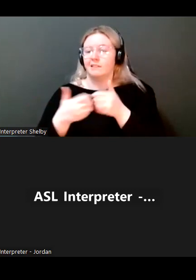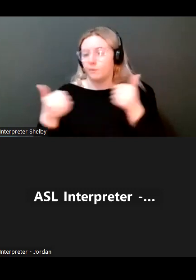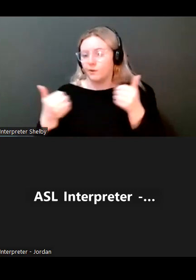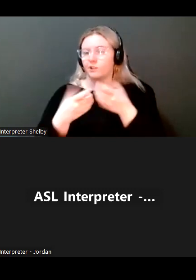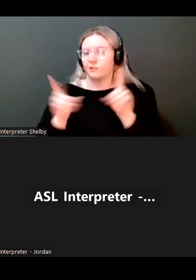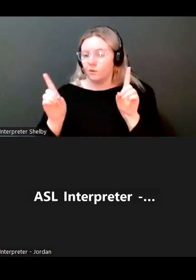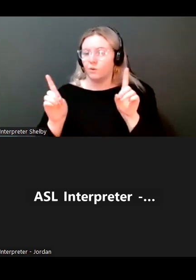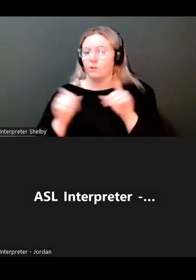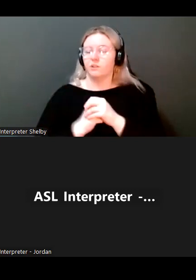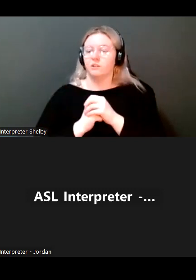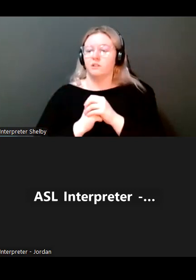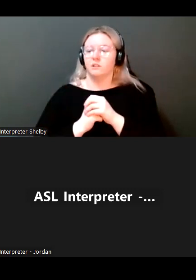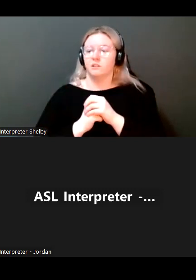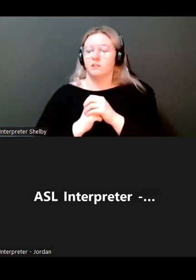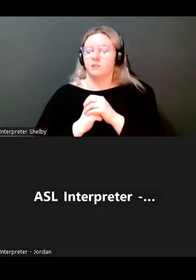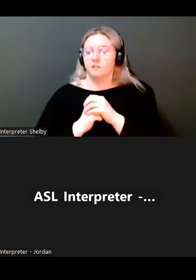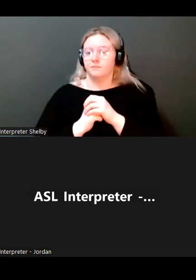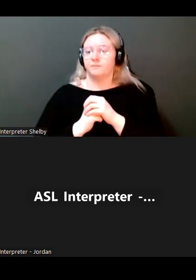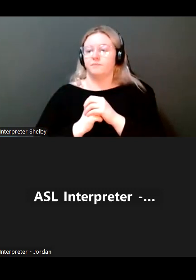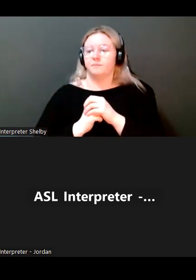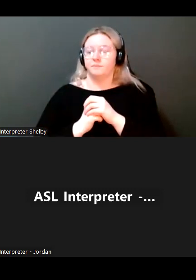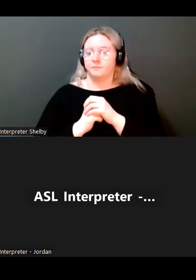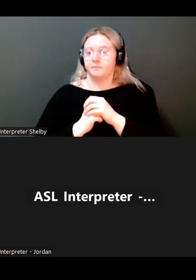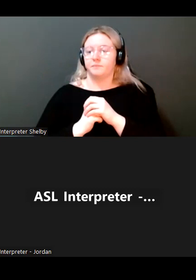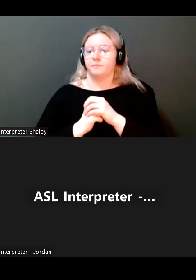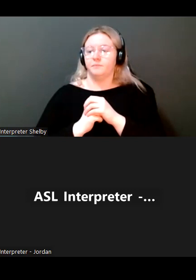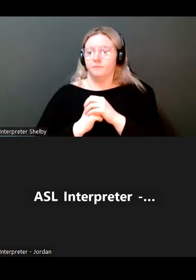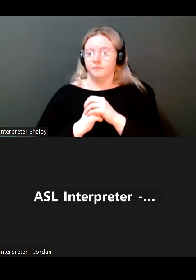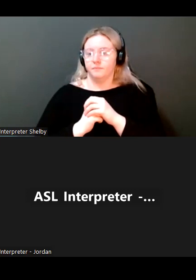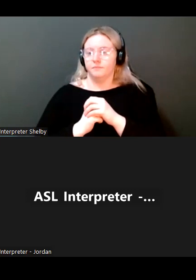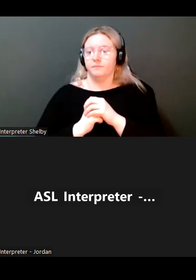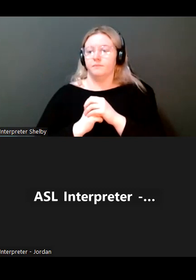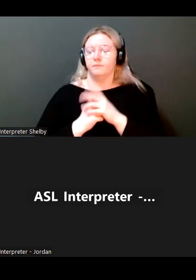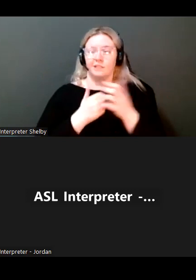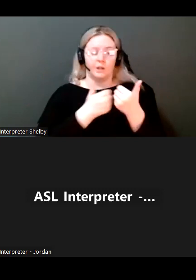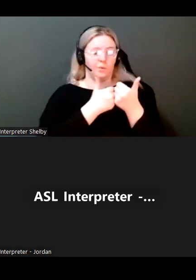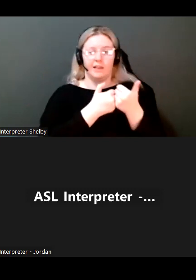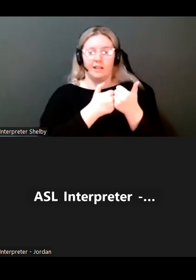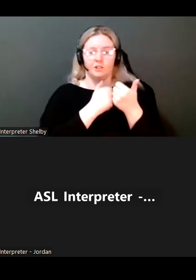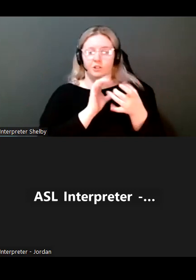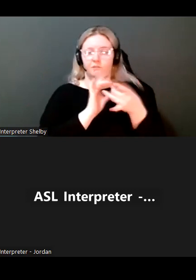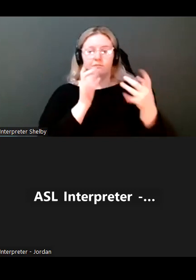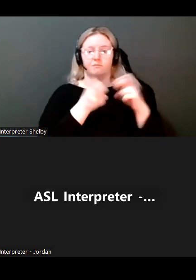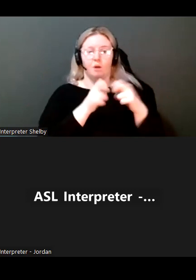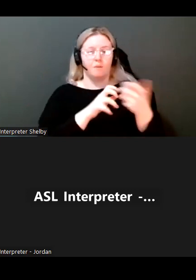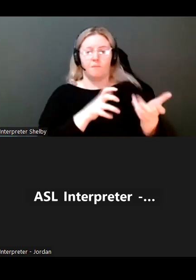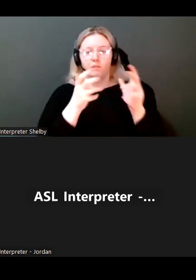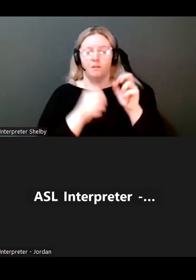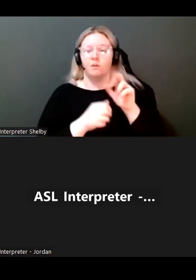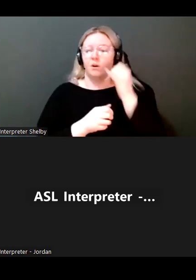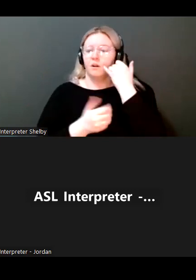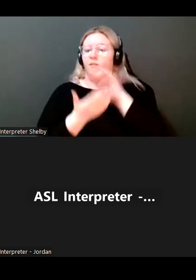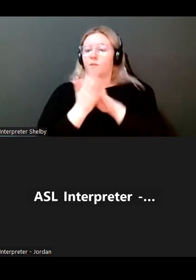separation, divorce, different relationship issues that people are dealing with, adjustment to